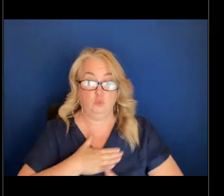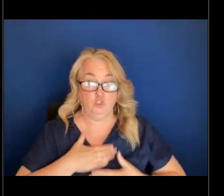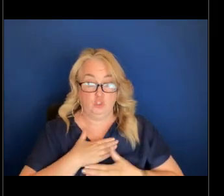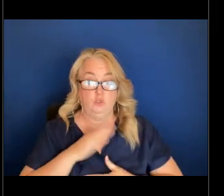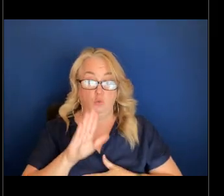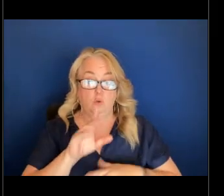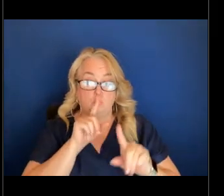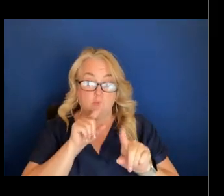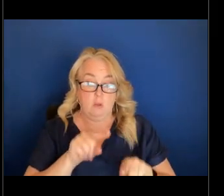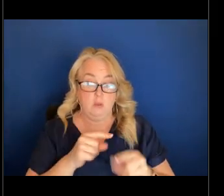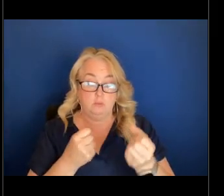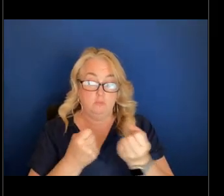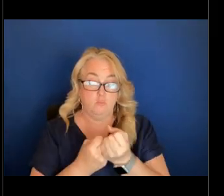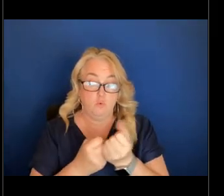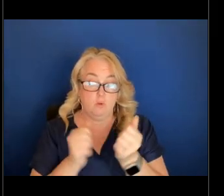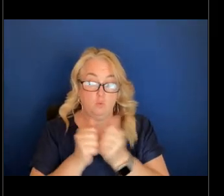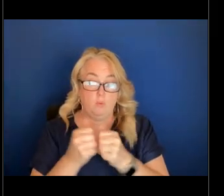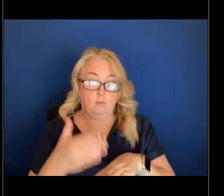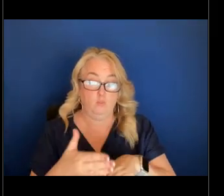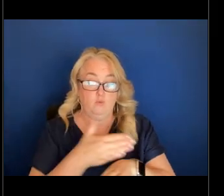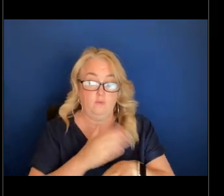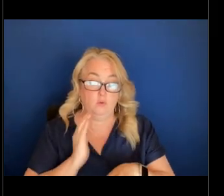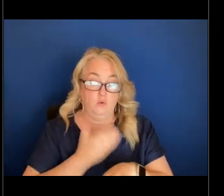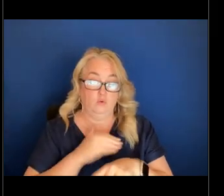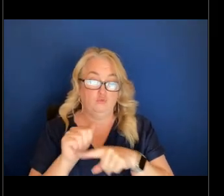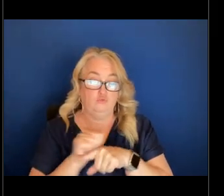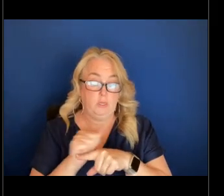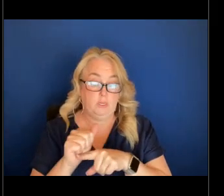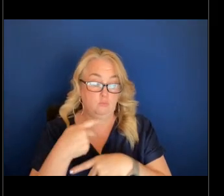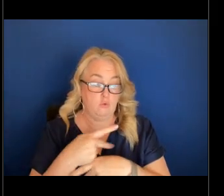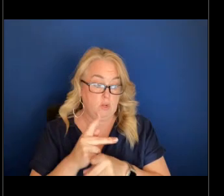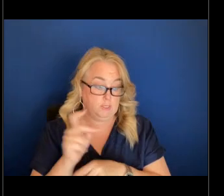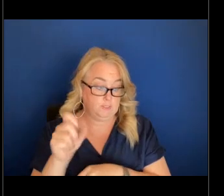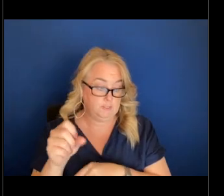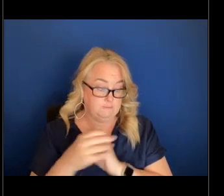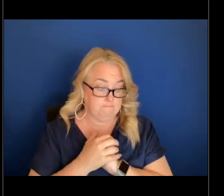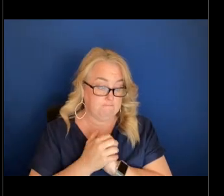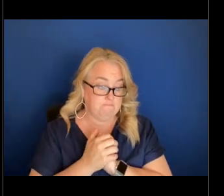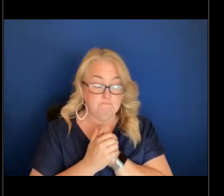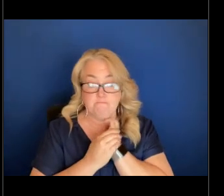responses and support with improving our training products.